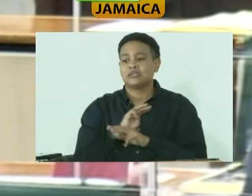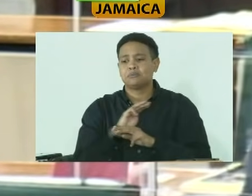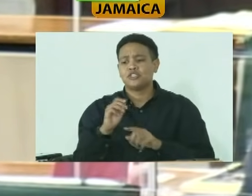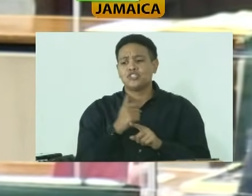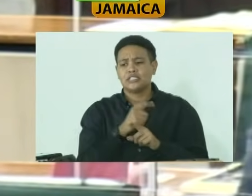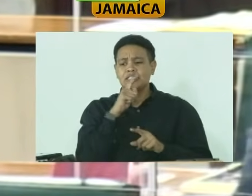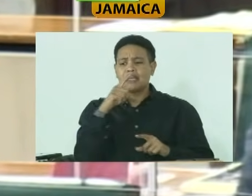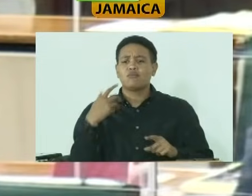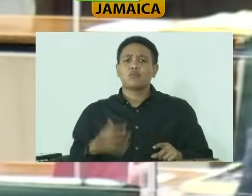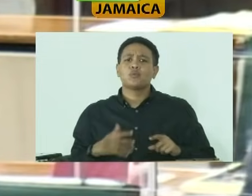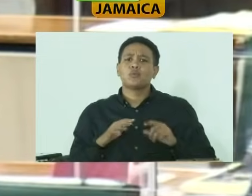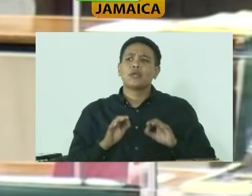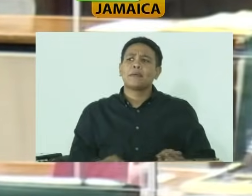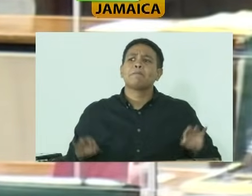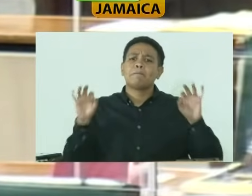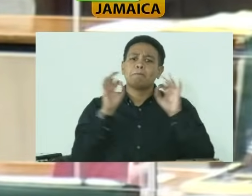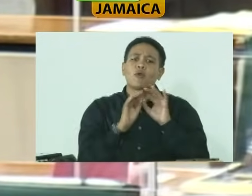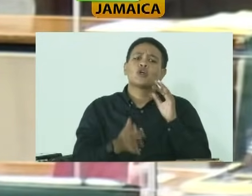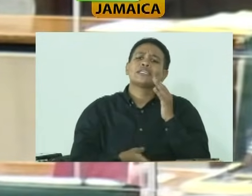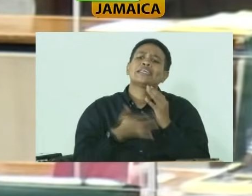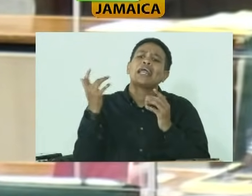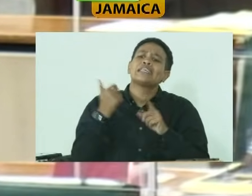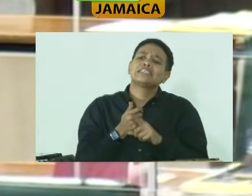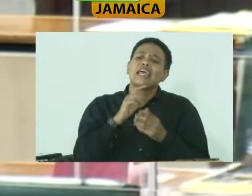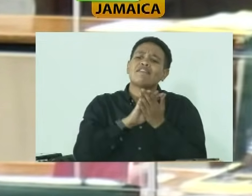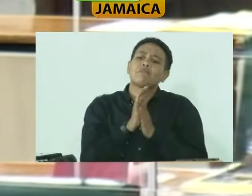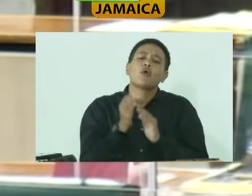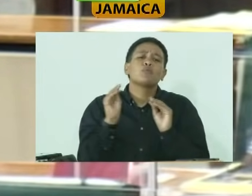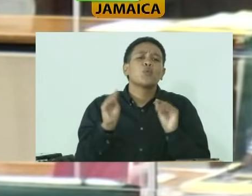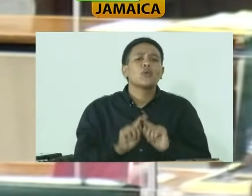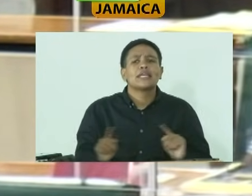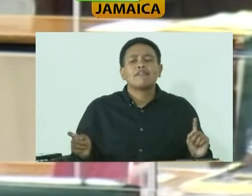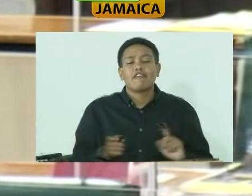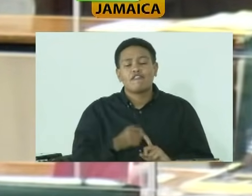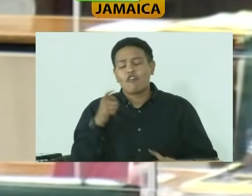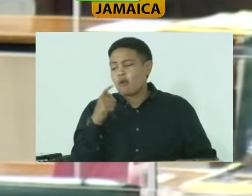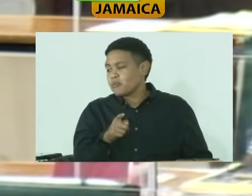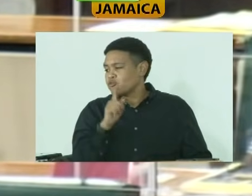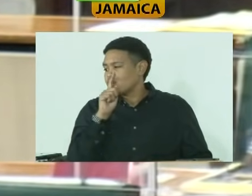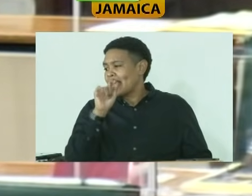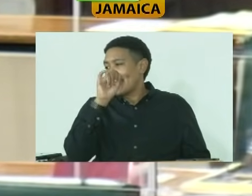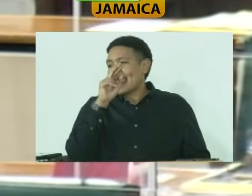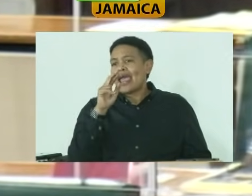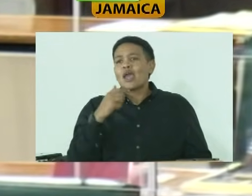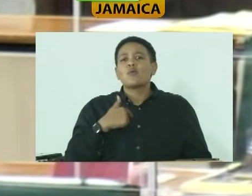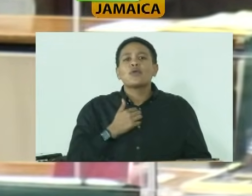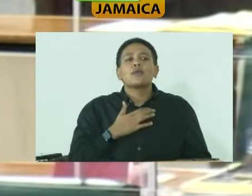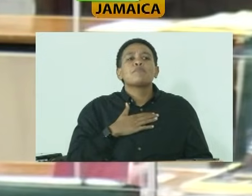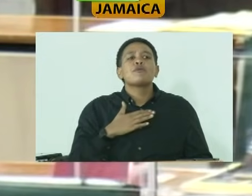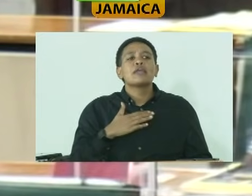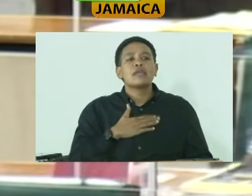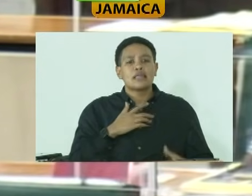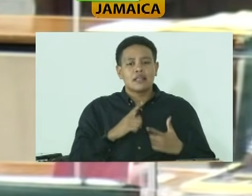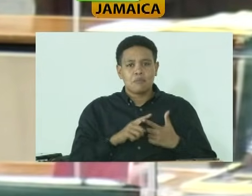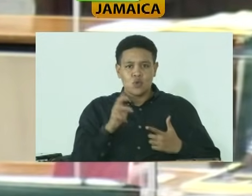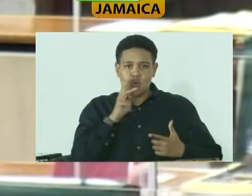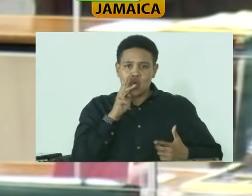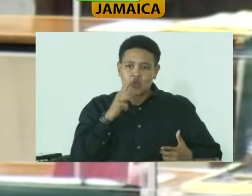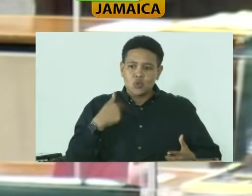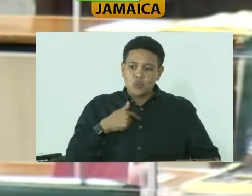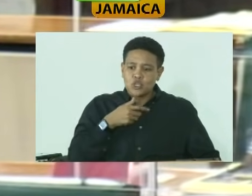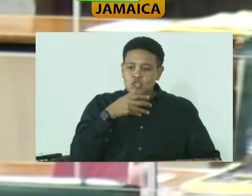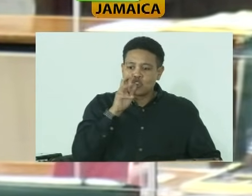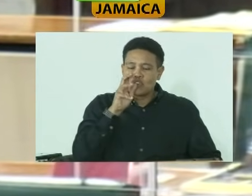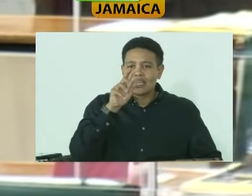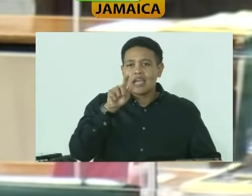imperative. Technology has become no different from the very air we breathe and the water we drink, and